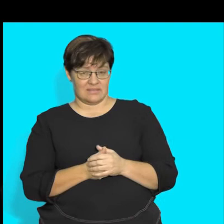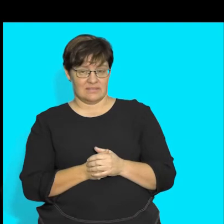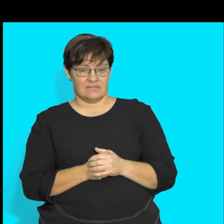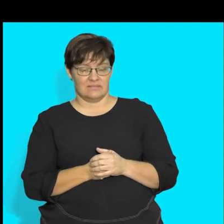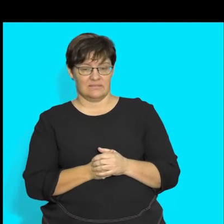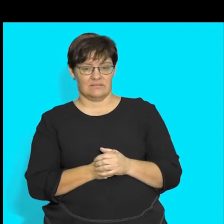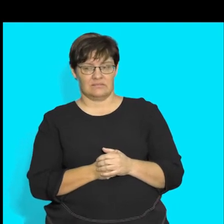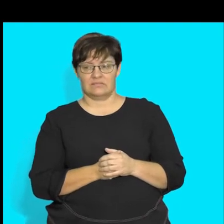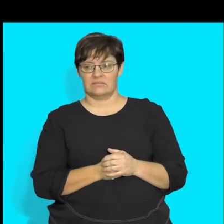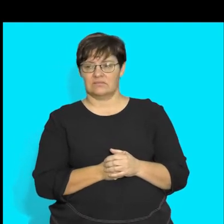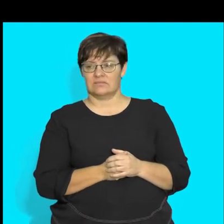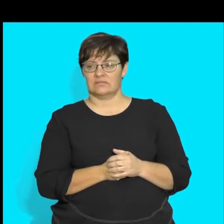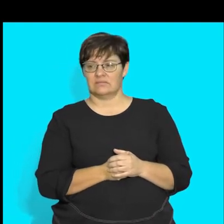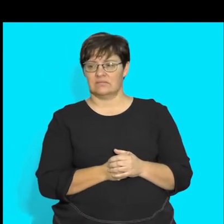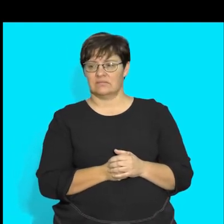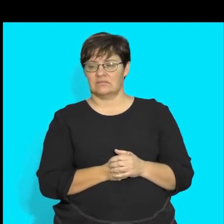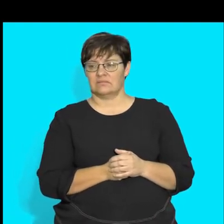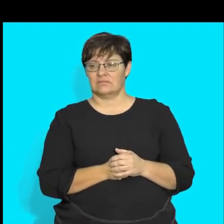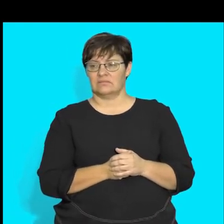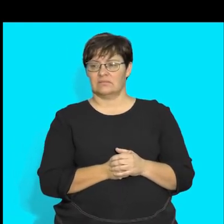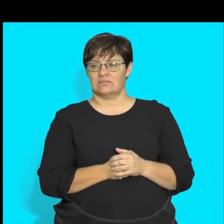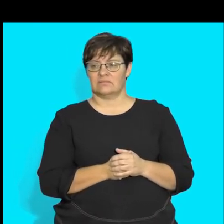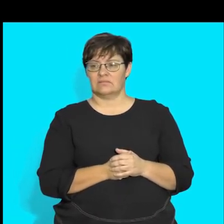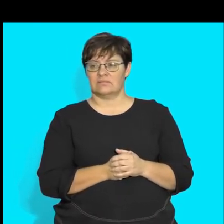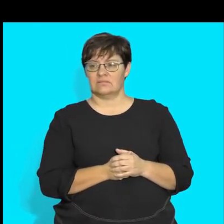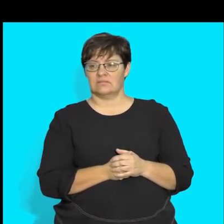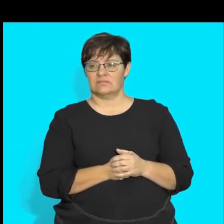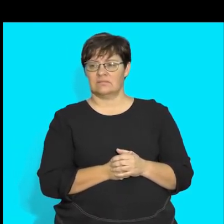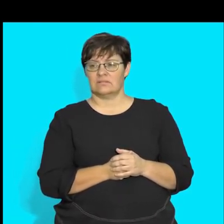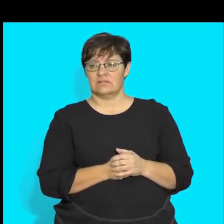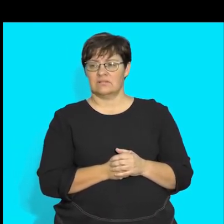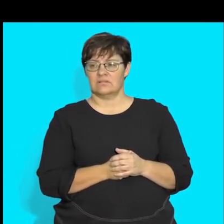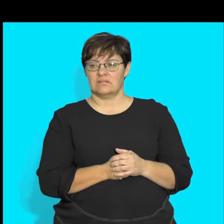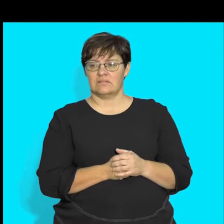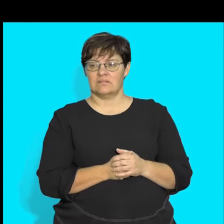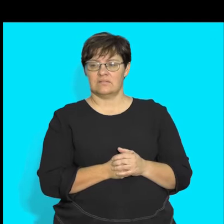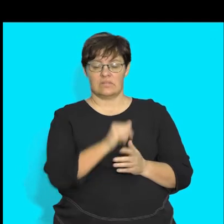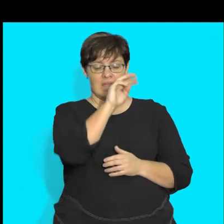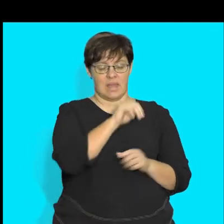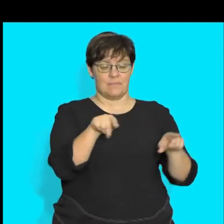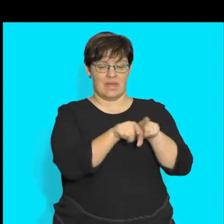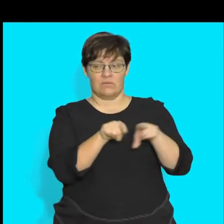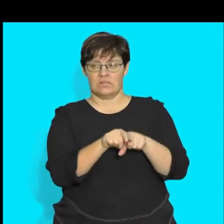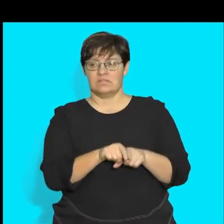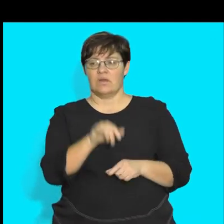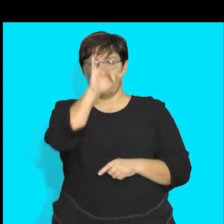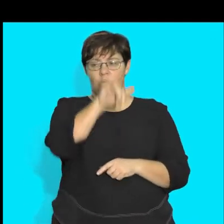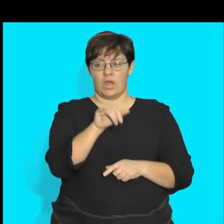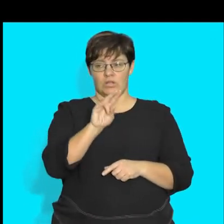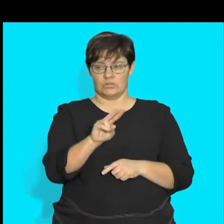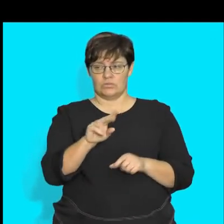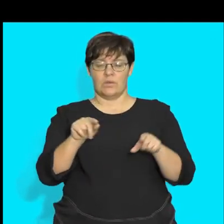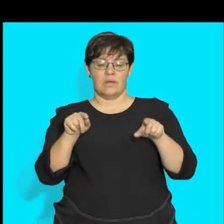This was the center. Let me just, oh, that's not very nice. Let me just write it as a C. Excellent.